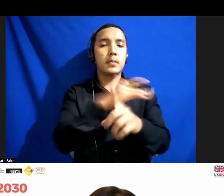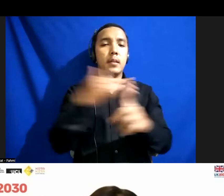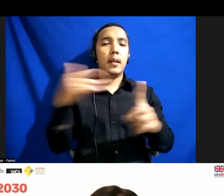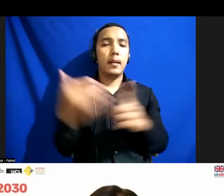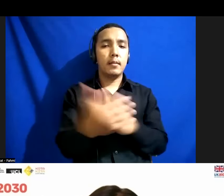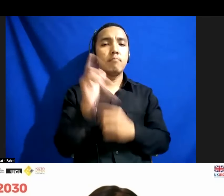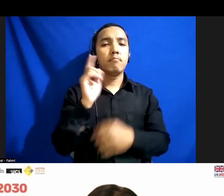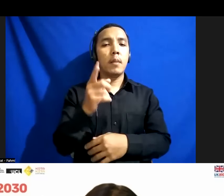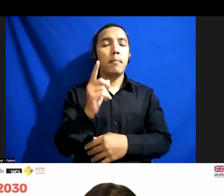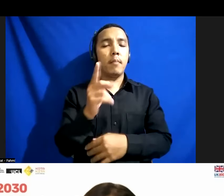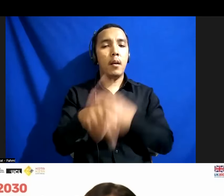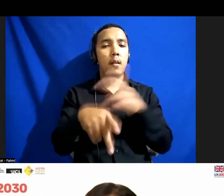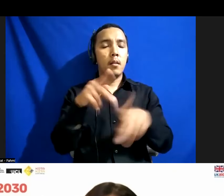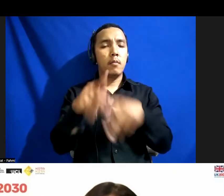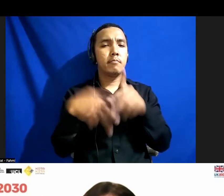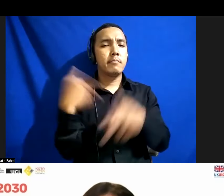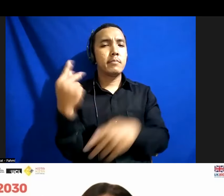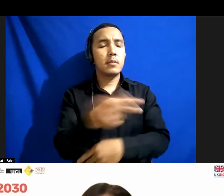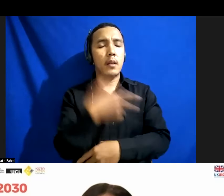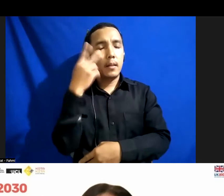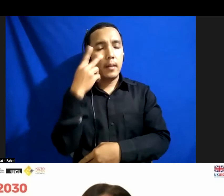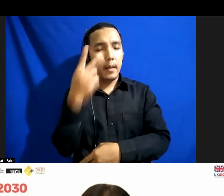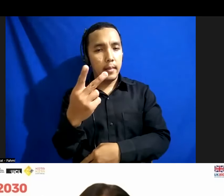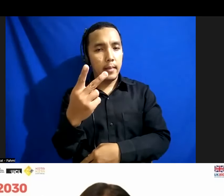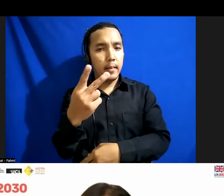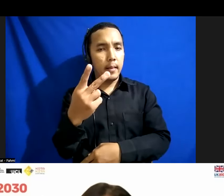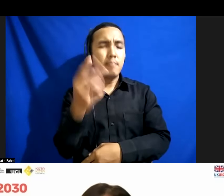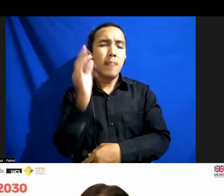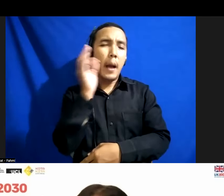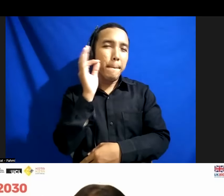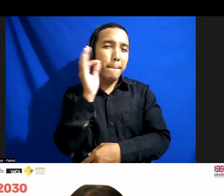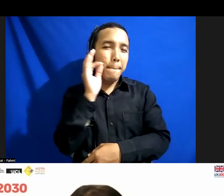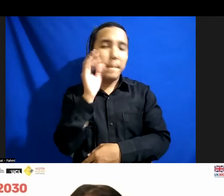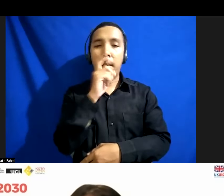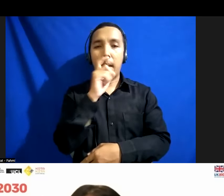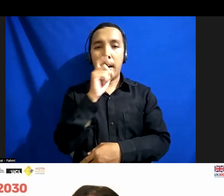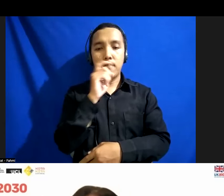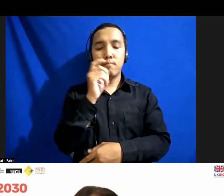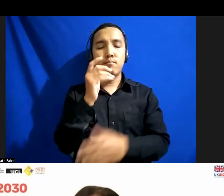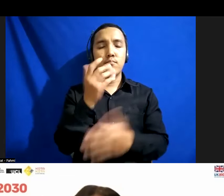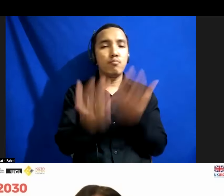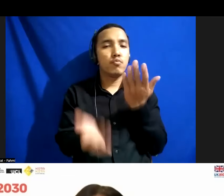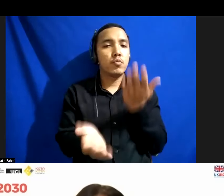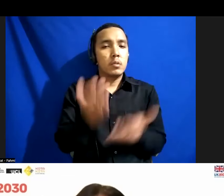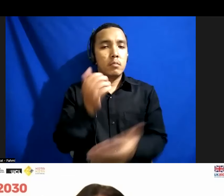community. Oh, Pak Agus, could you please start to